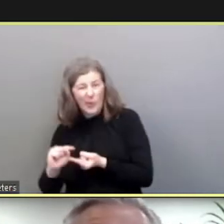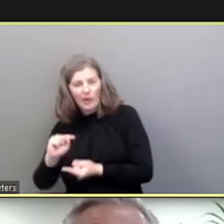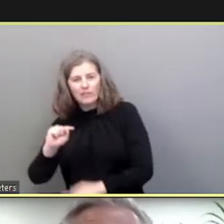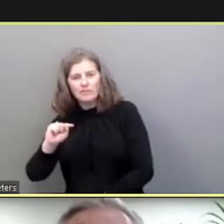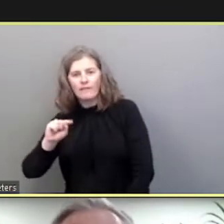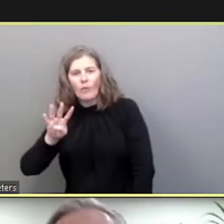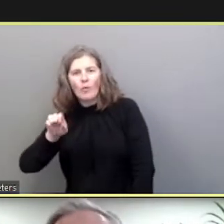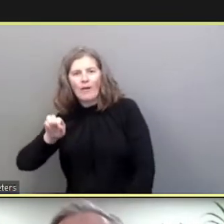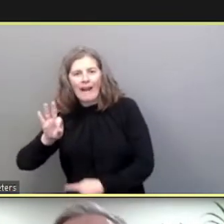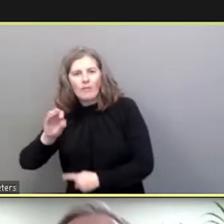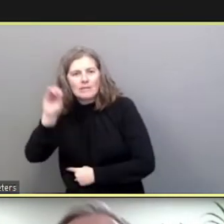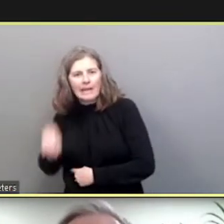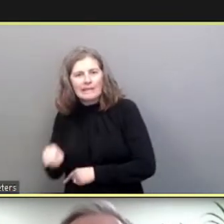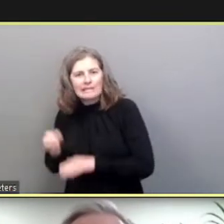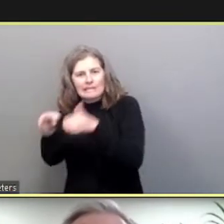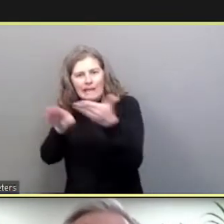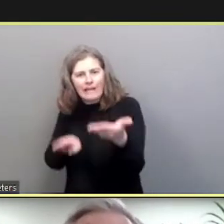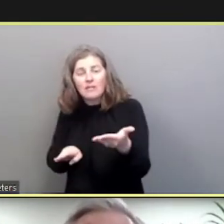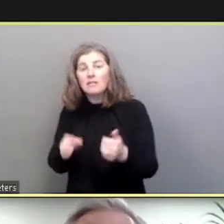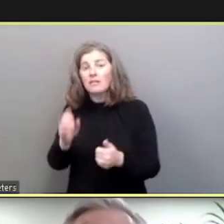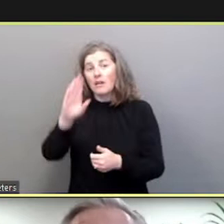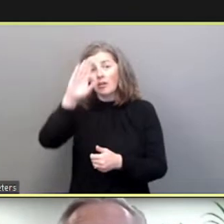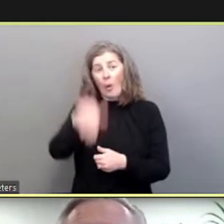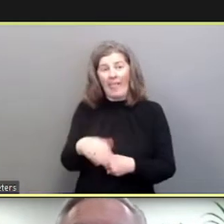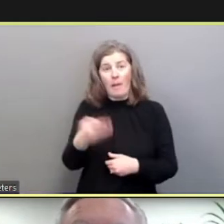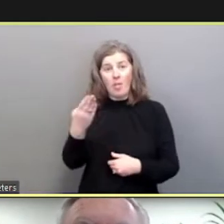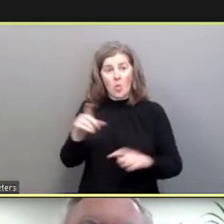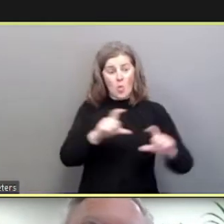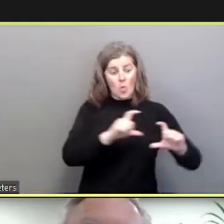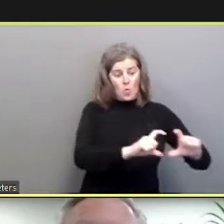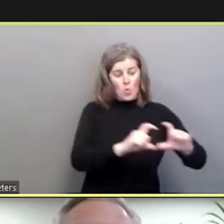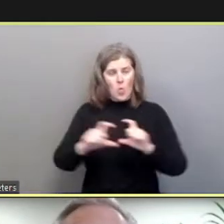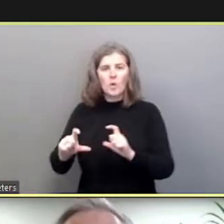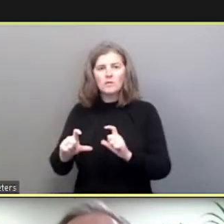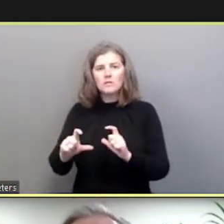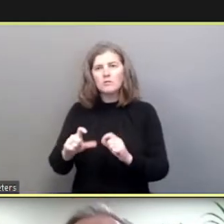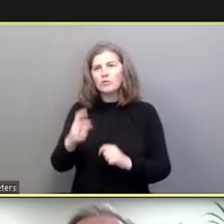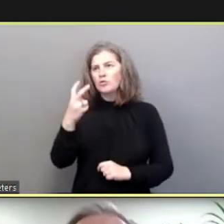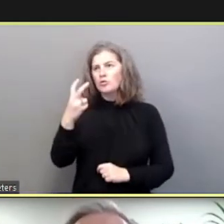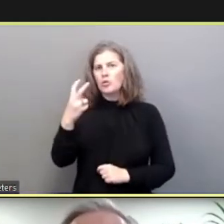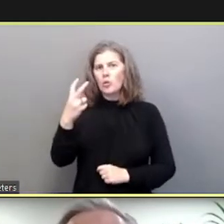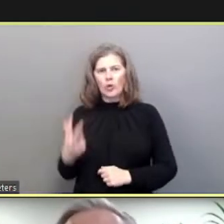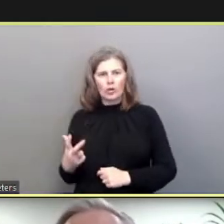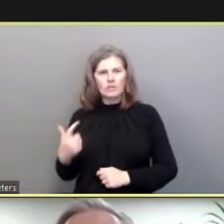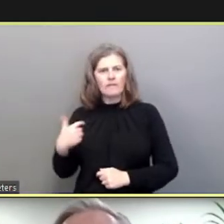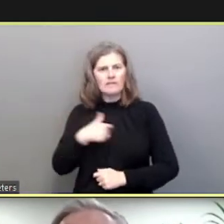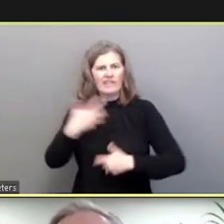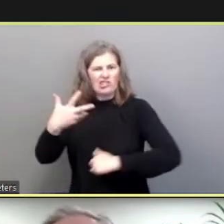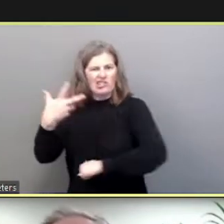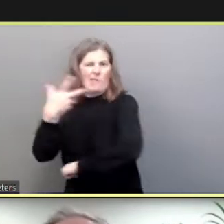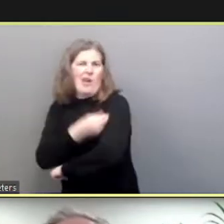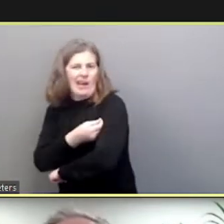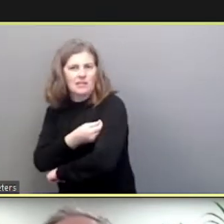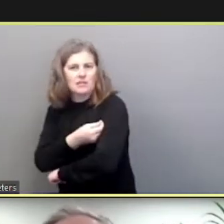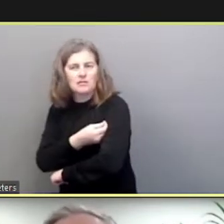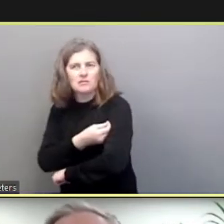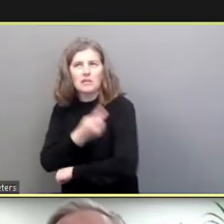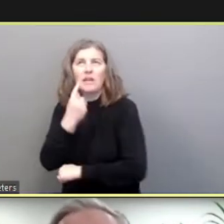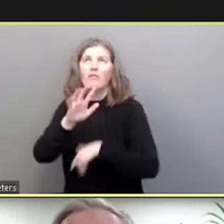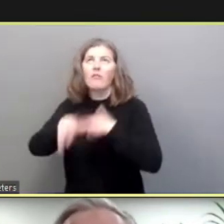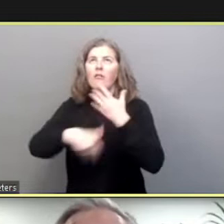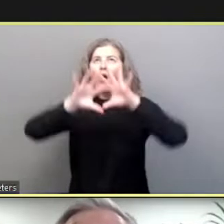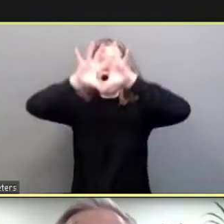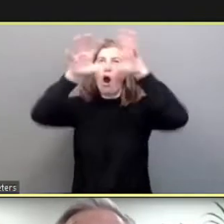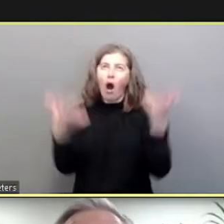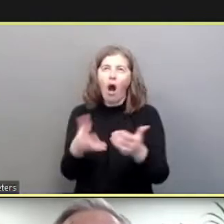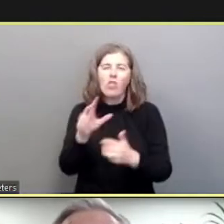Mexicans at risk here in the blue group, because we're 2/3 of us are immunized, or if you take all New Mexicans,